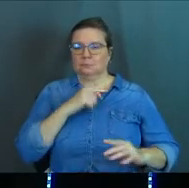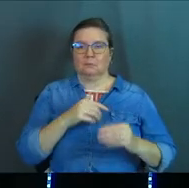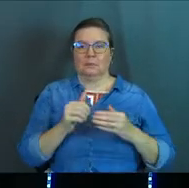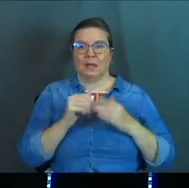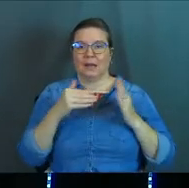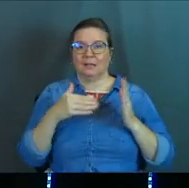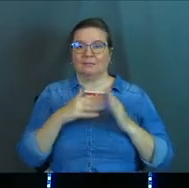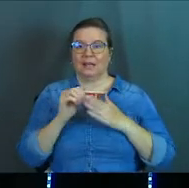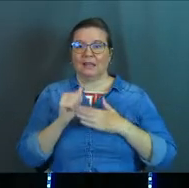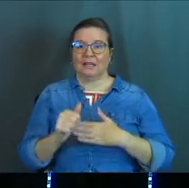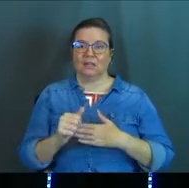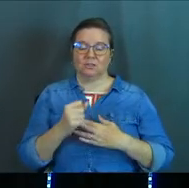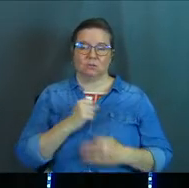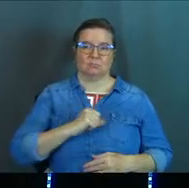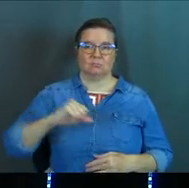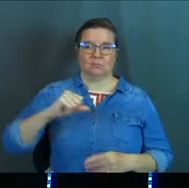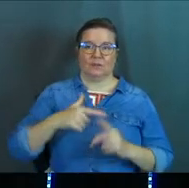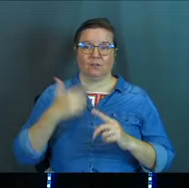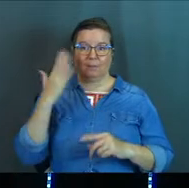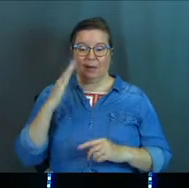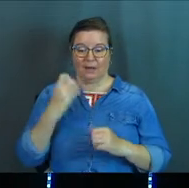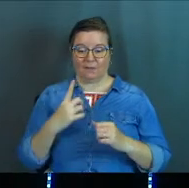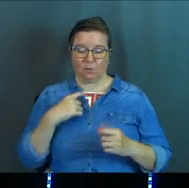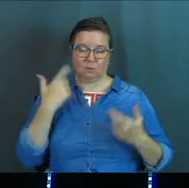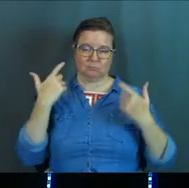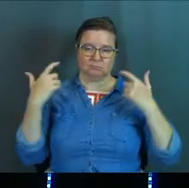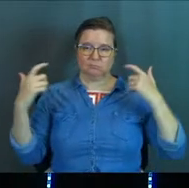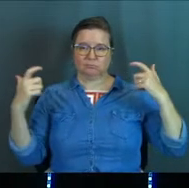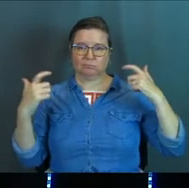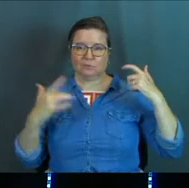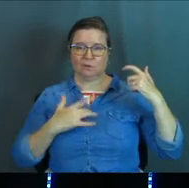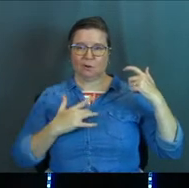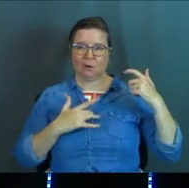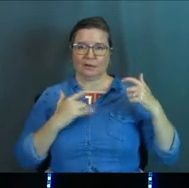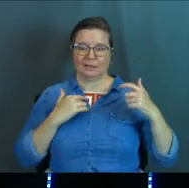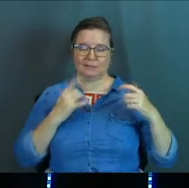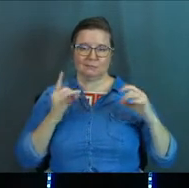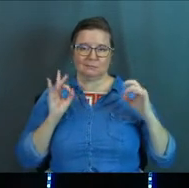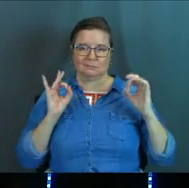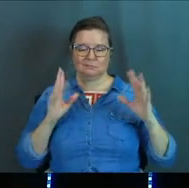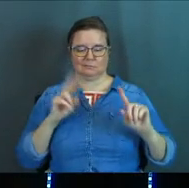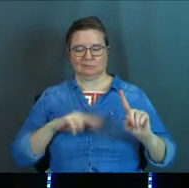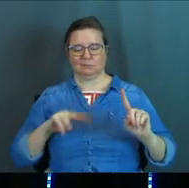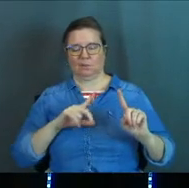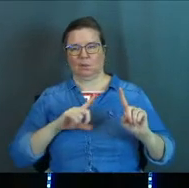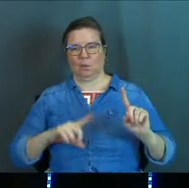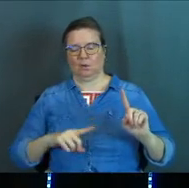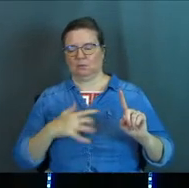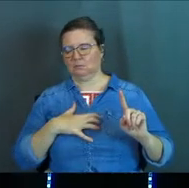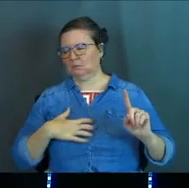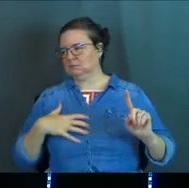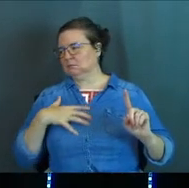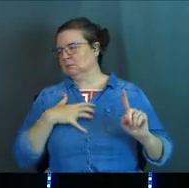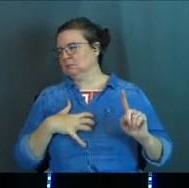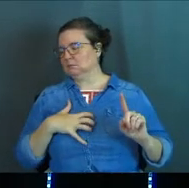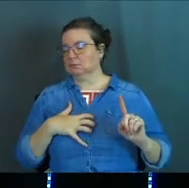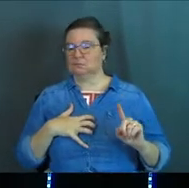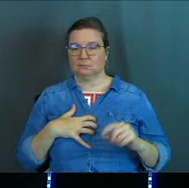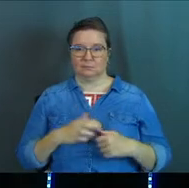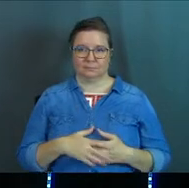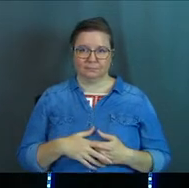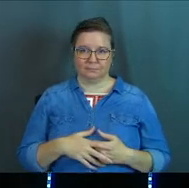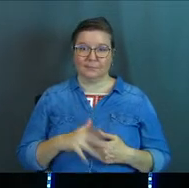from God. Proverbs 16:5, everyone who is arrogant in heart is an abomination to the Lord. Be assured he will not go